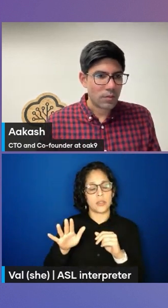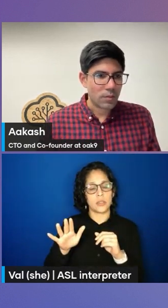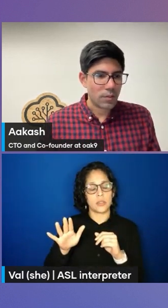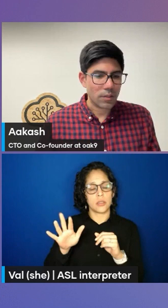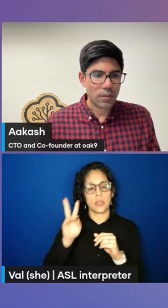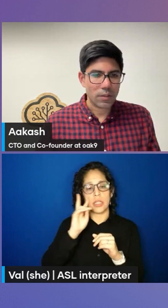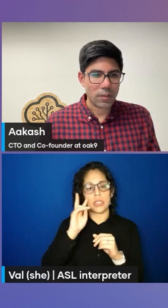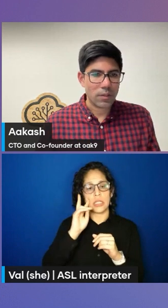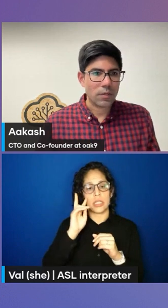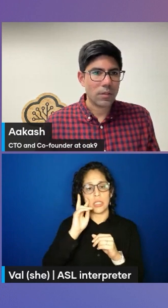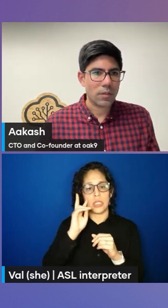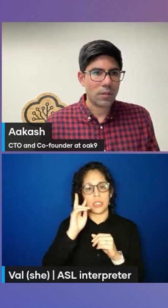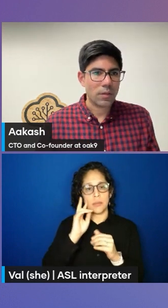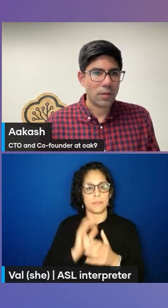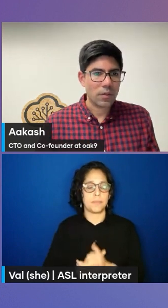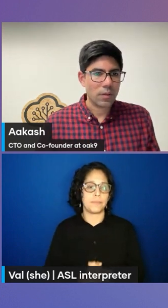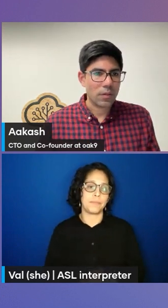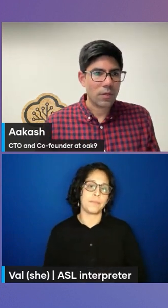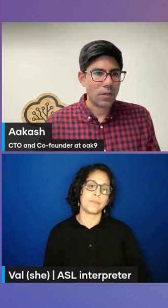let's see.